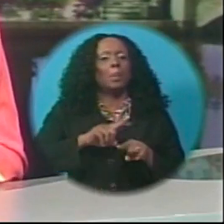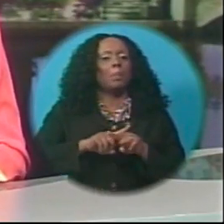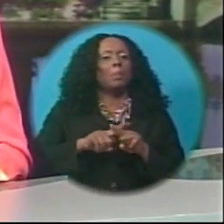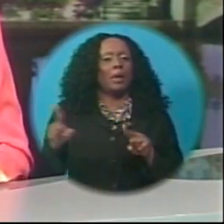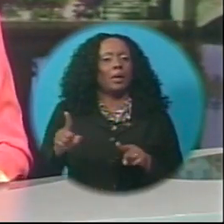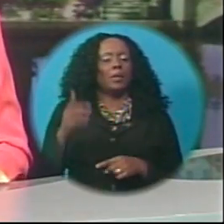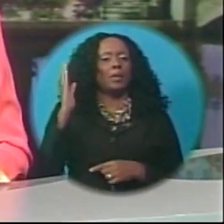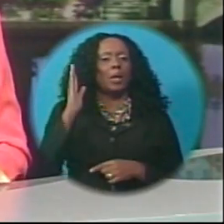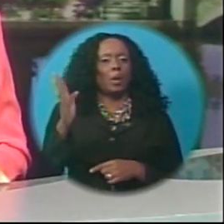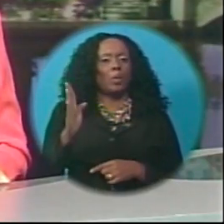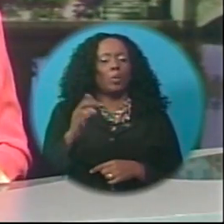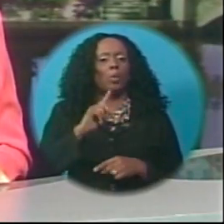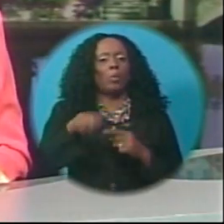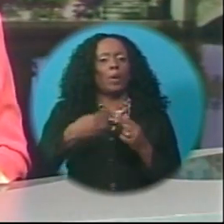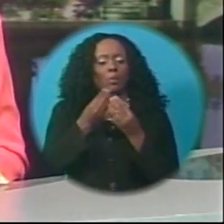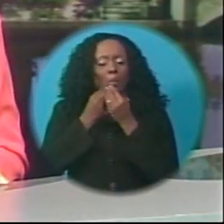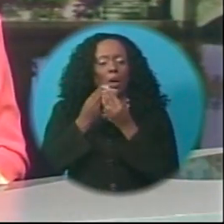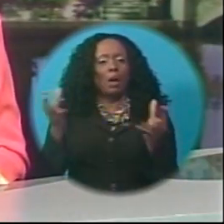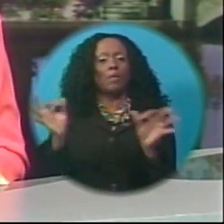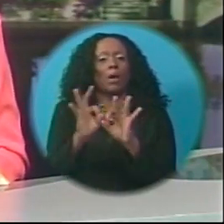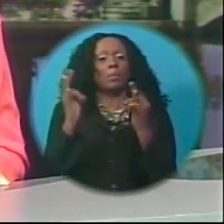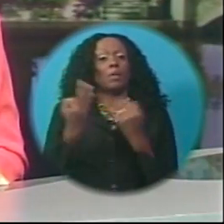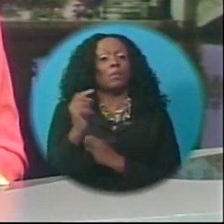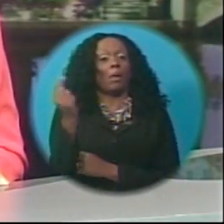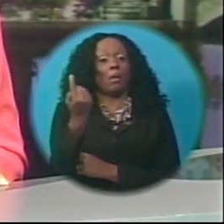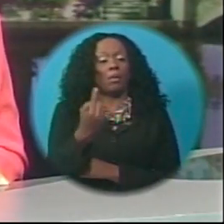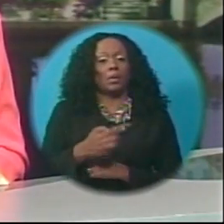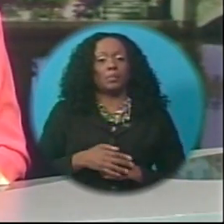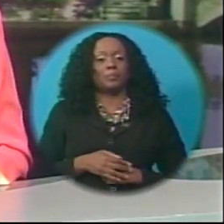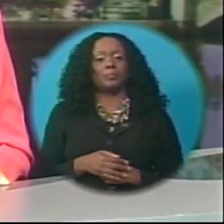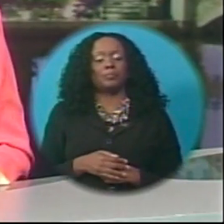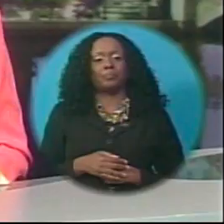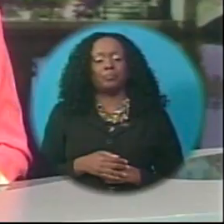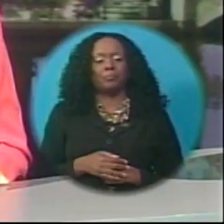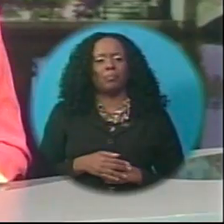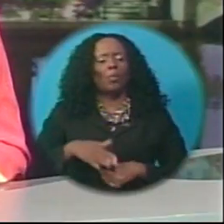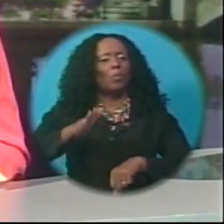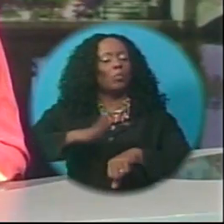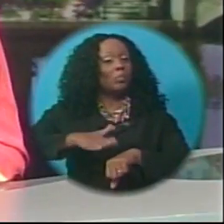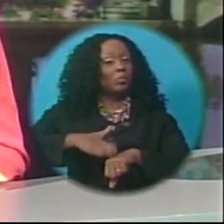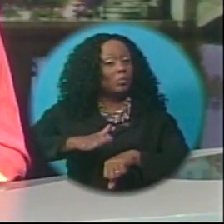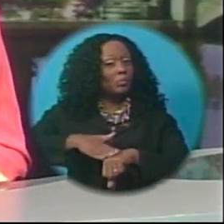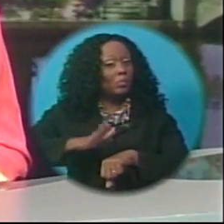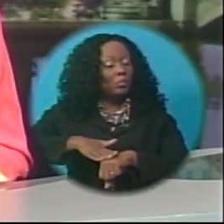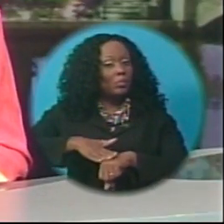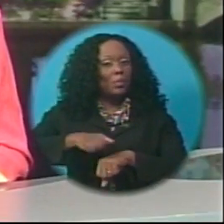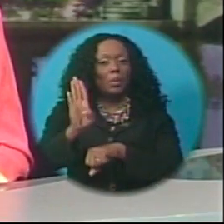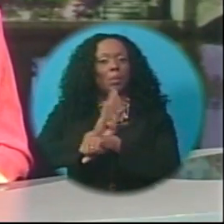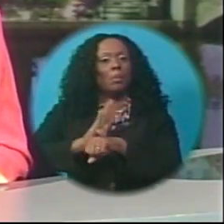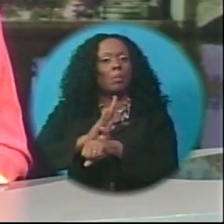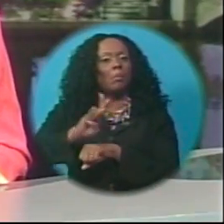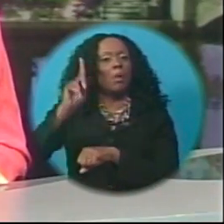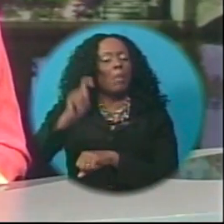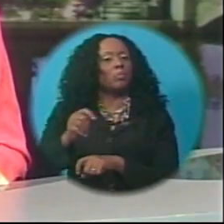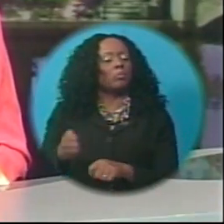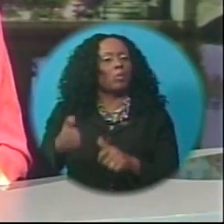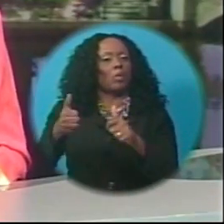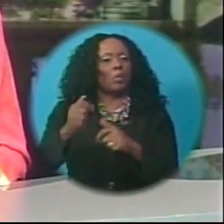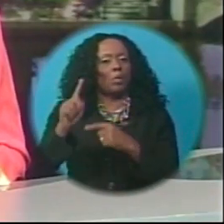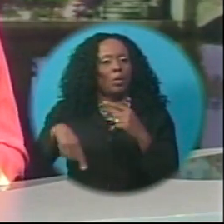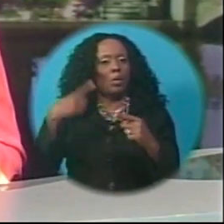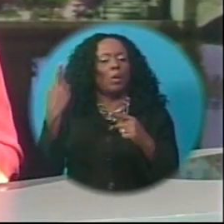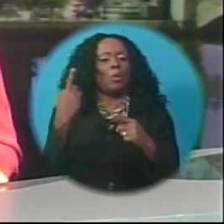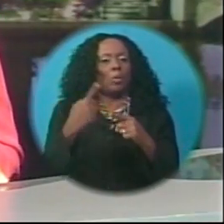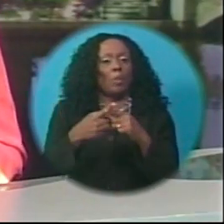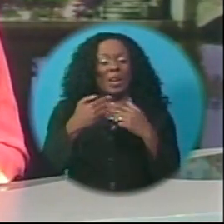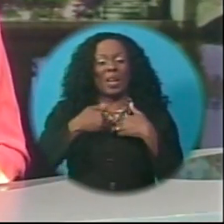situation as a very sensitive one. A warning: Barbados must act faster when pulling